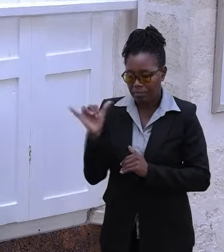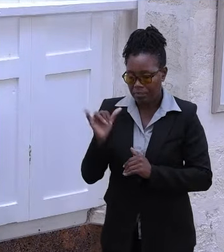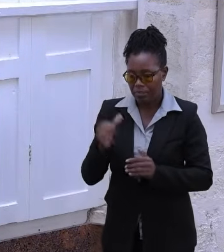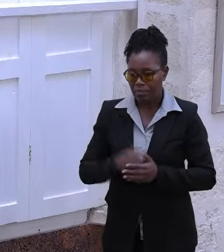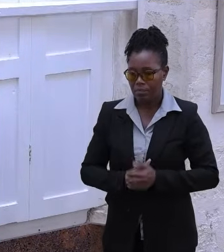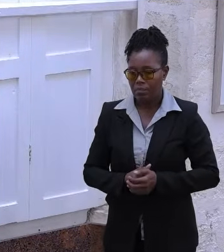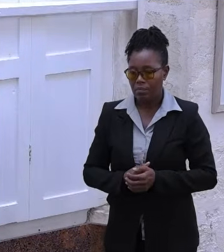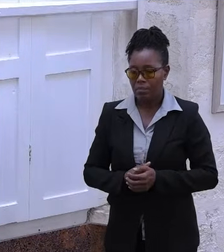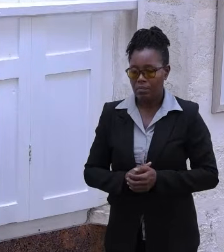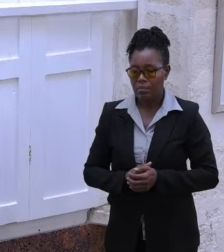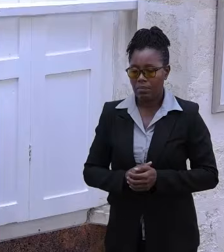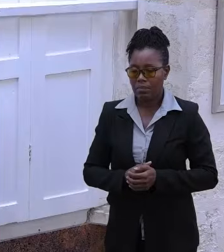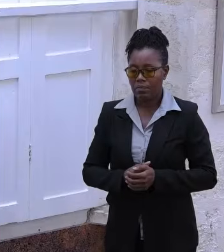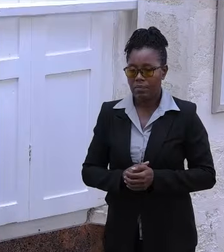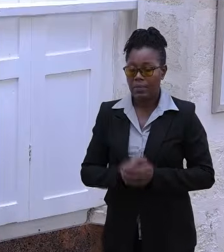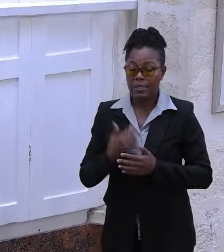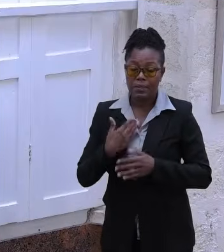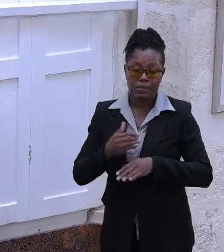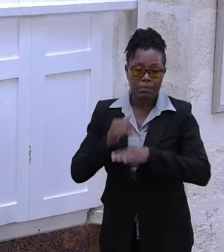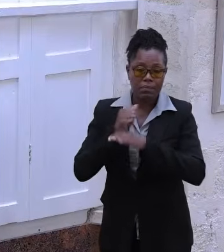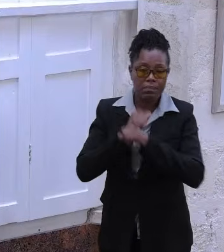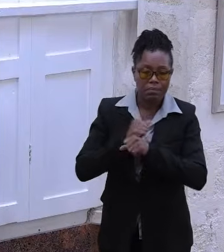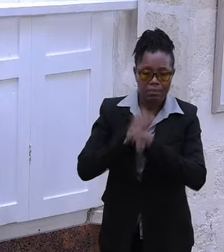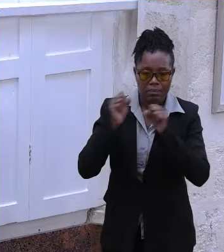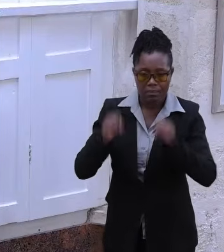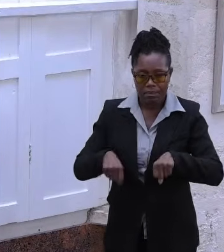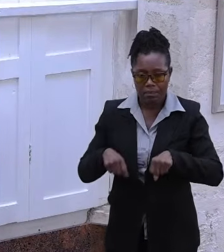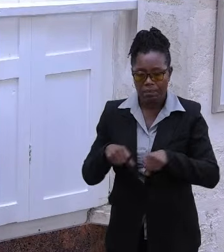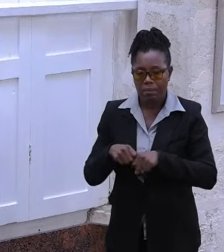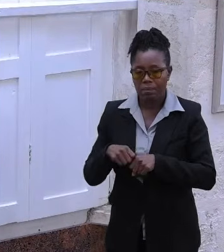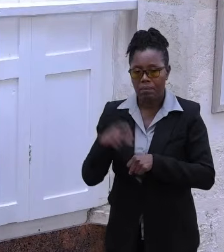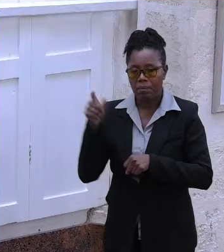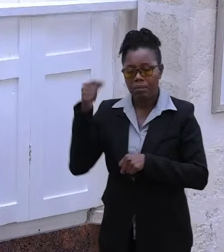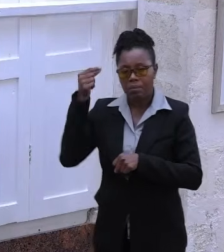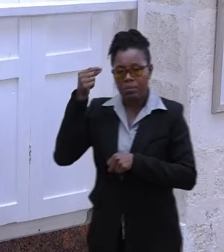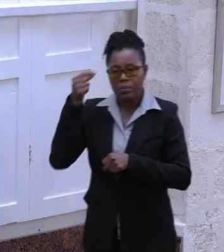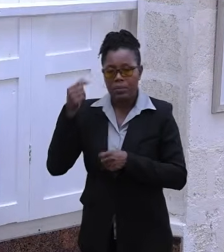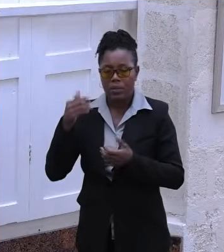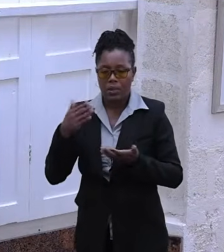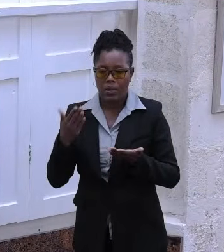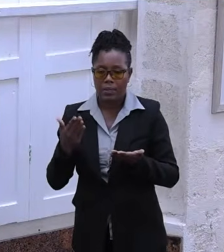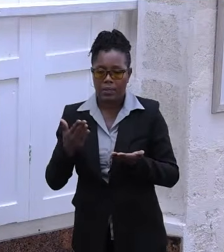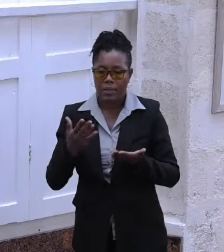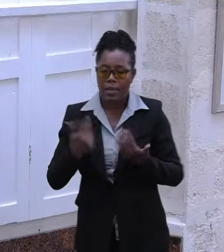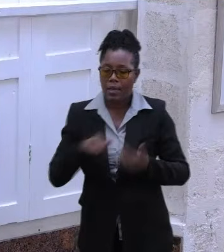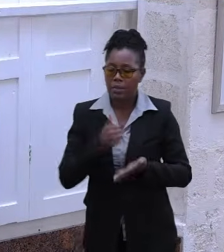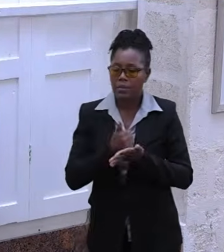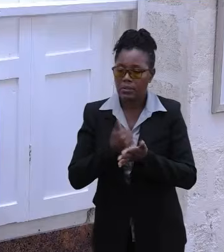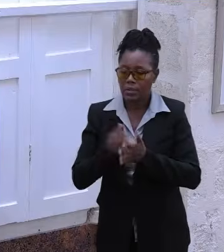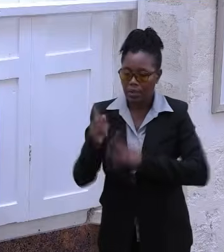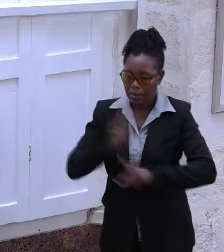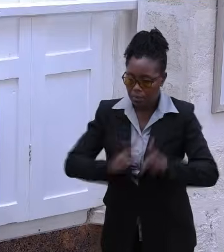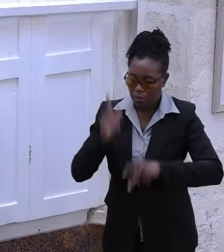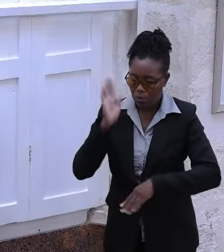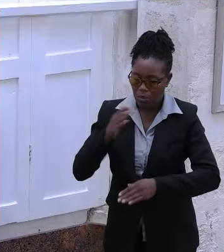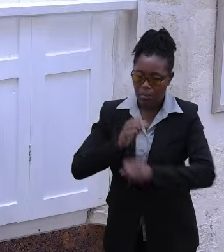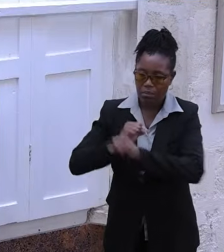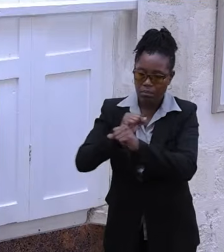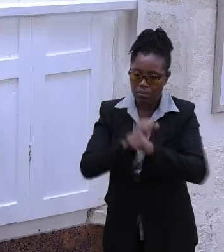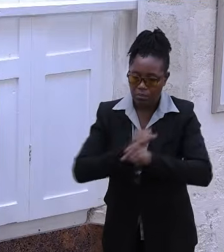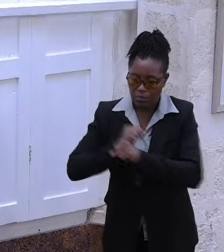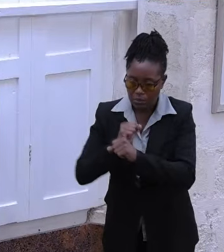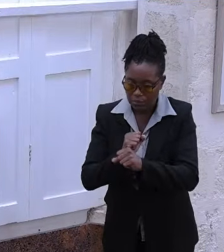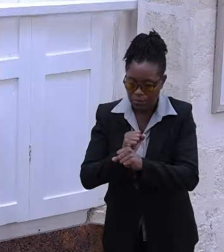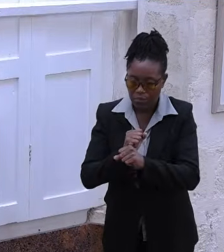And what safeguards then can the government assure us of that our citizens will be protected when we want to